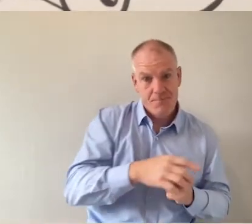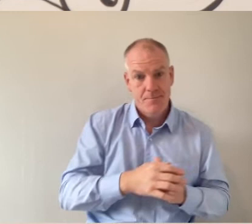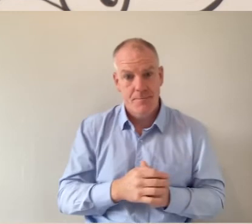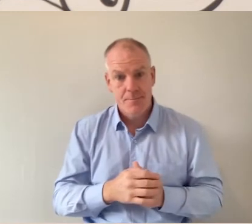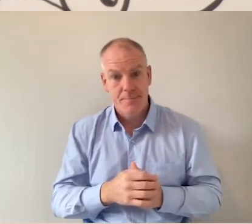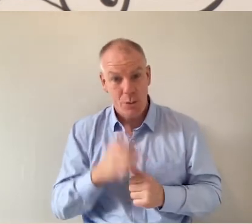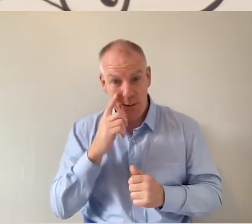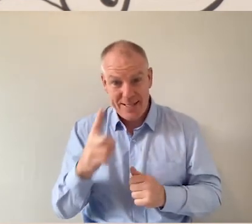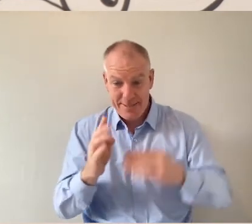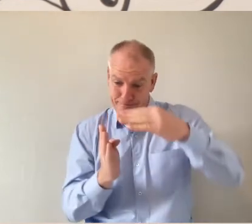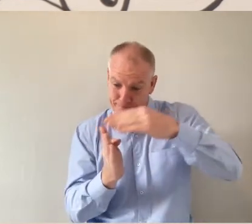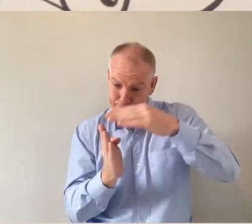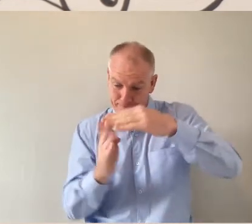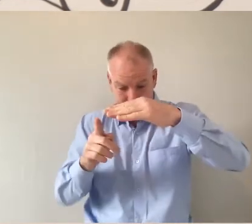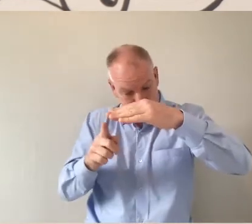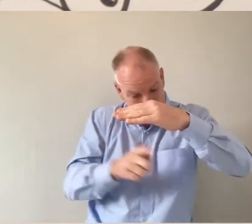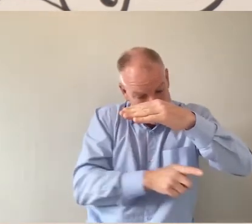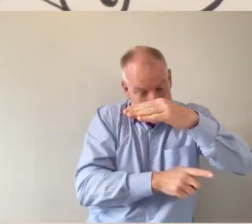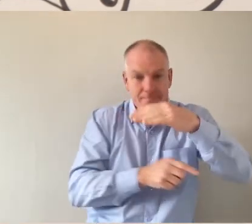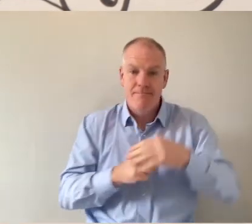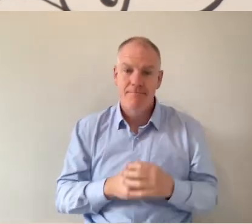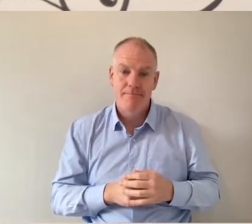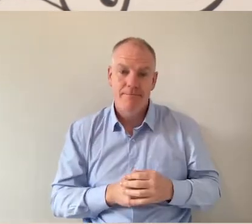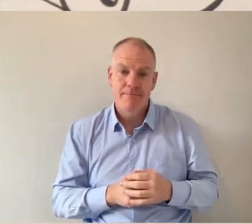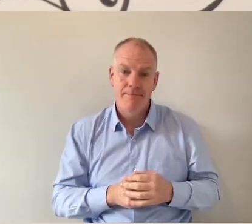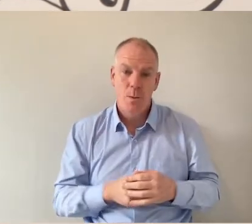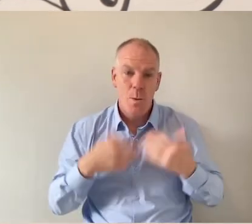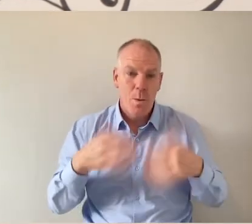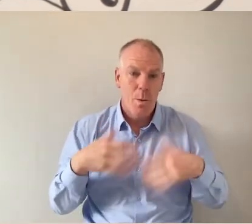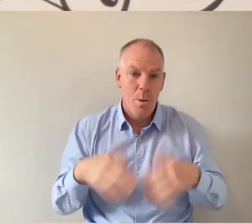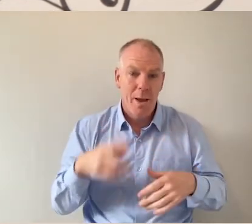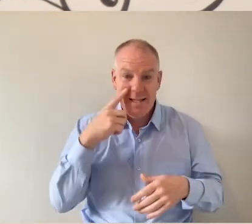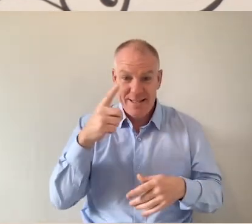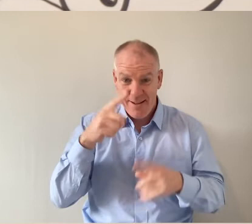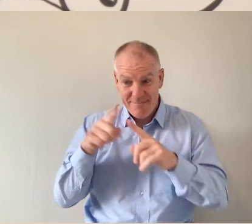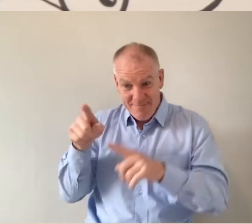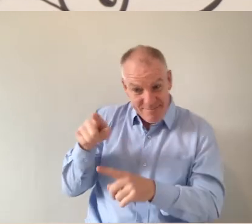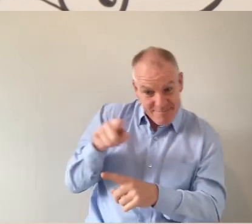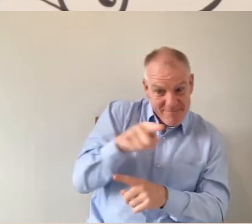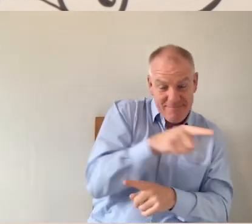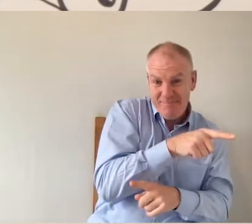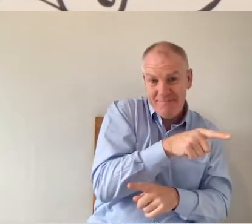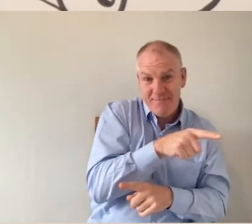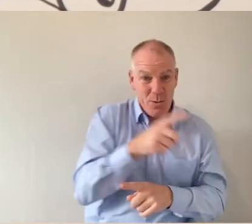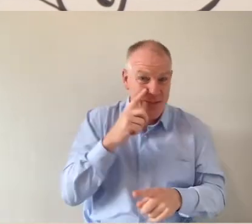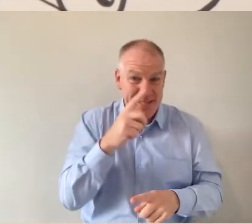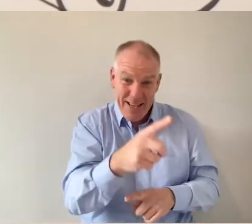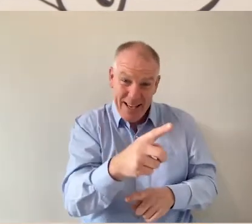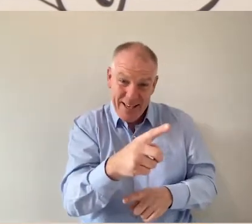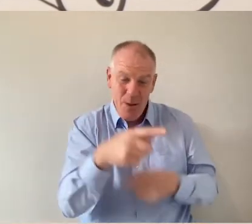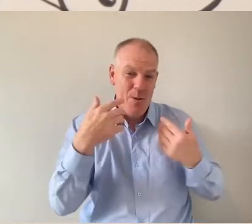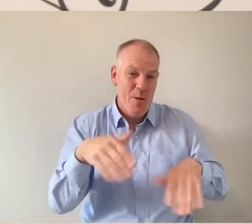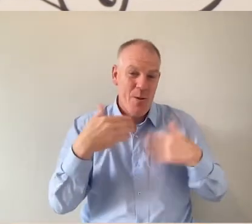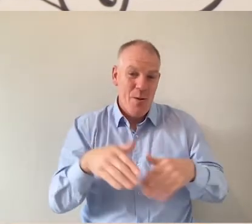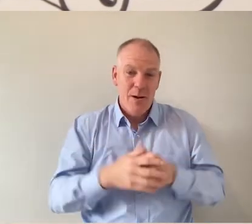And one that starts at the end of the slice of pizza and goes all the way up to here. So it'll start here and a straight line goes up, up, up, up, up, up,